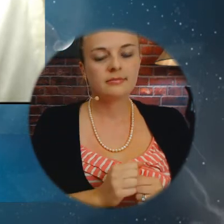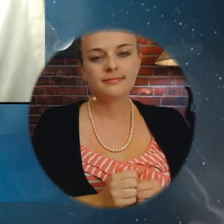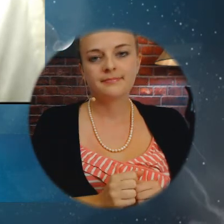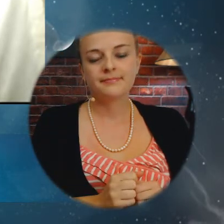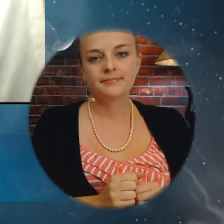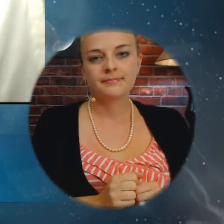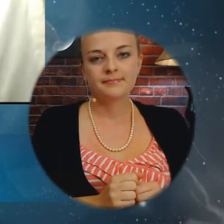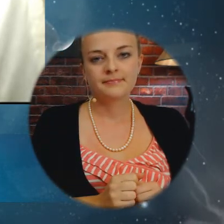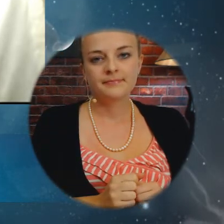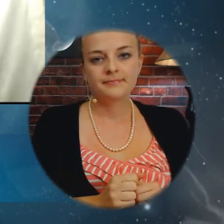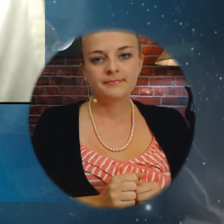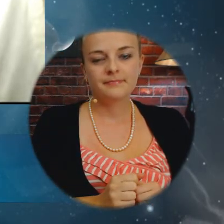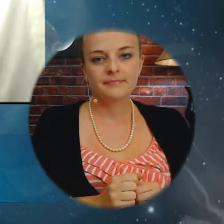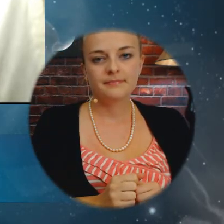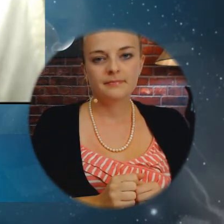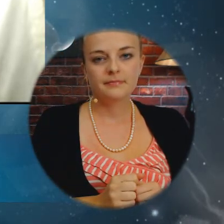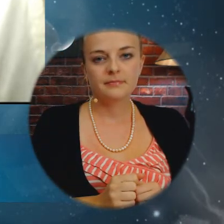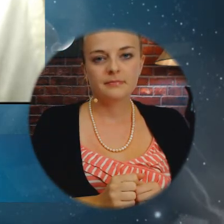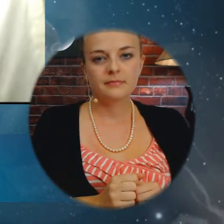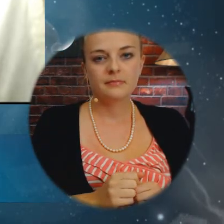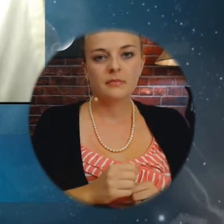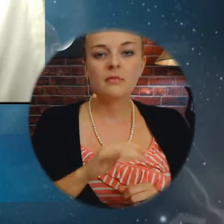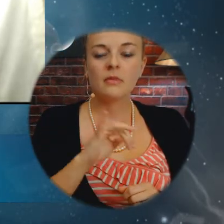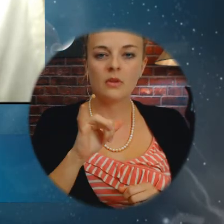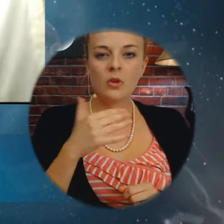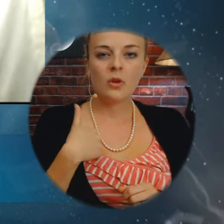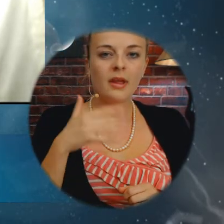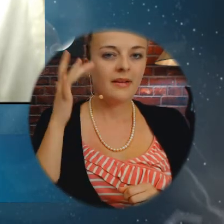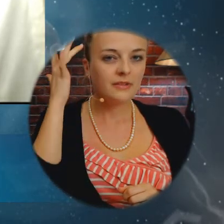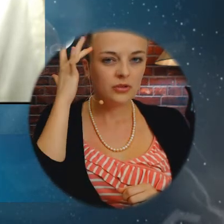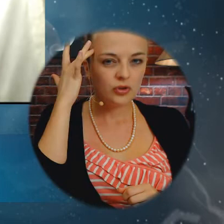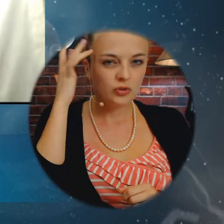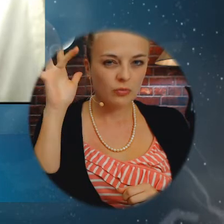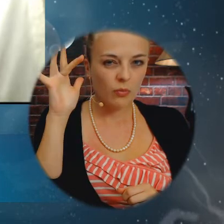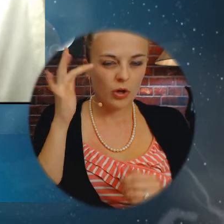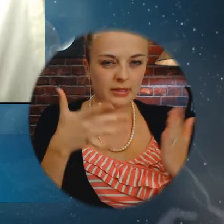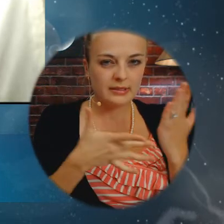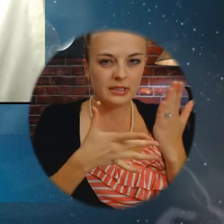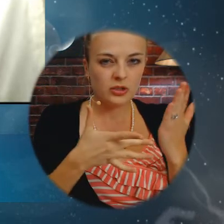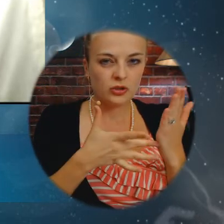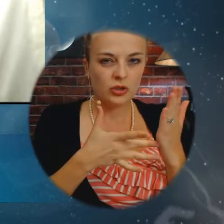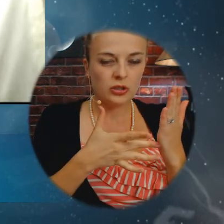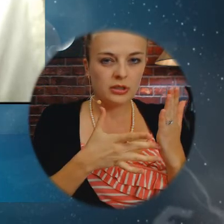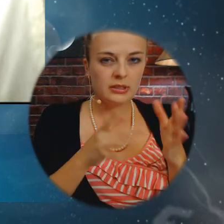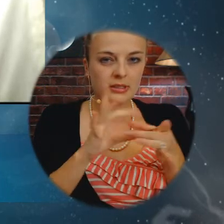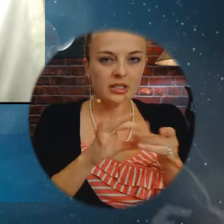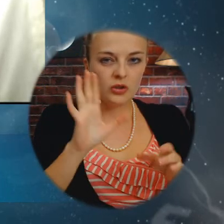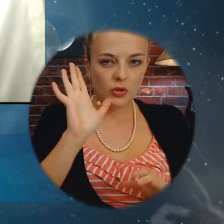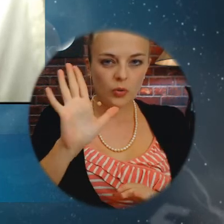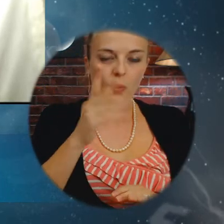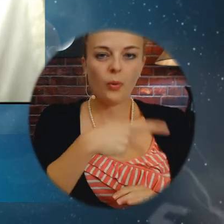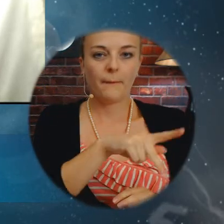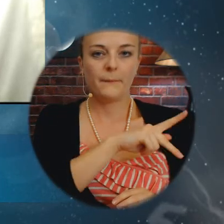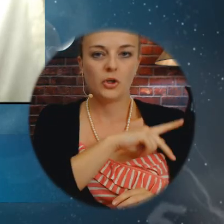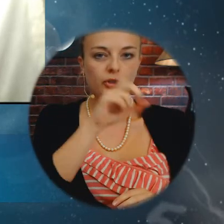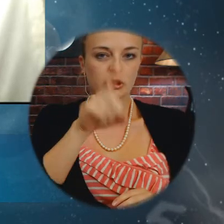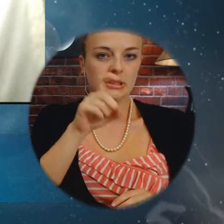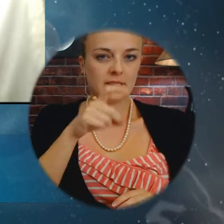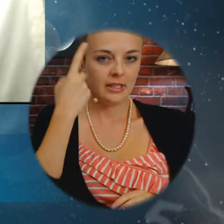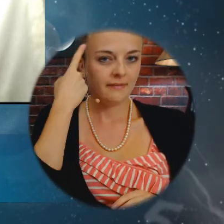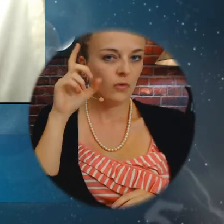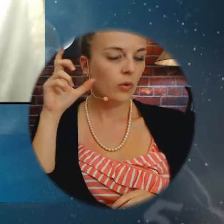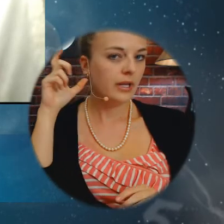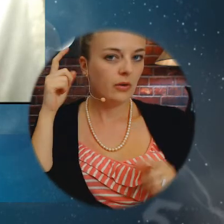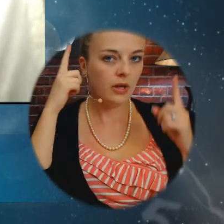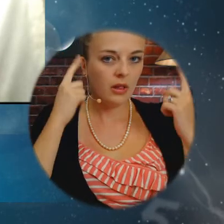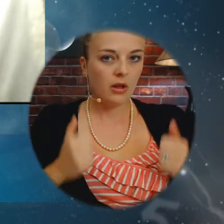that we utilize to program the hearing instrument based on the individual's hearing loss that creates a very natural sound experience for them. But we